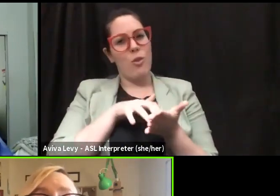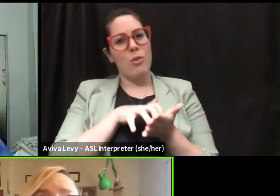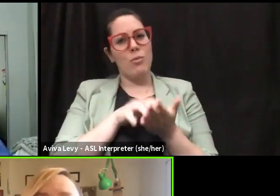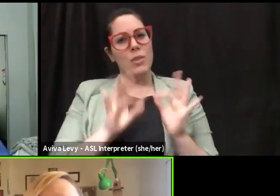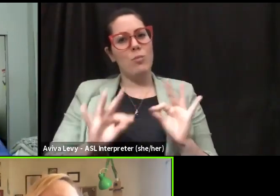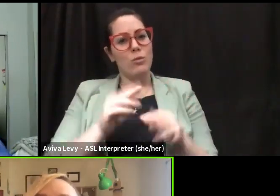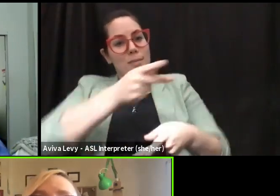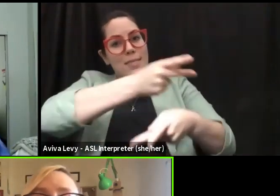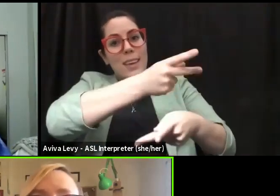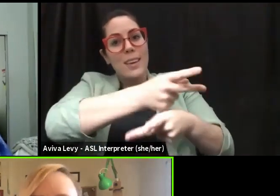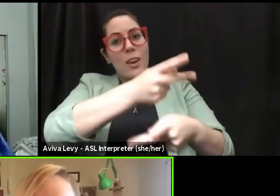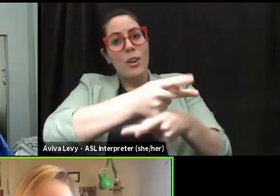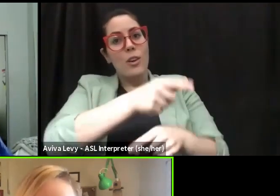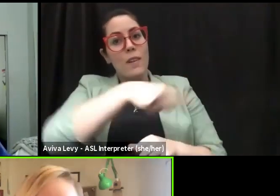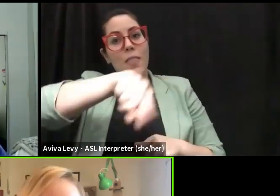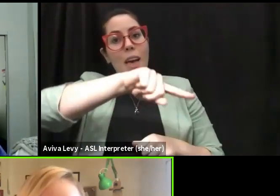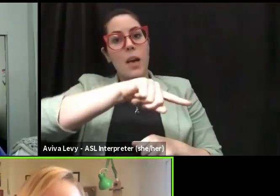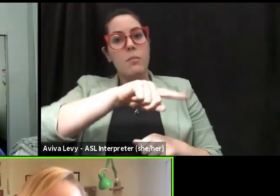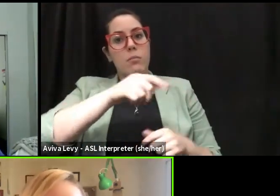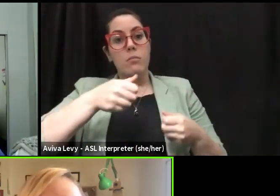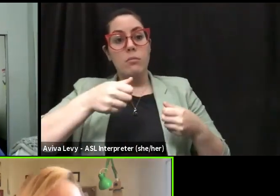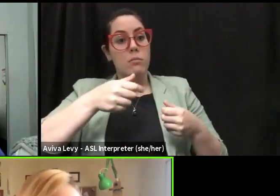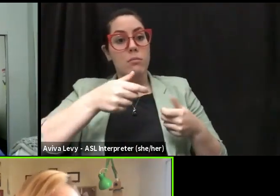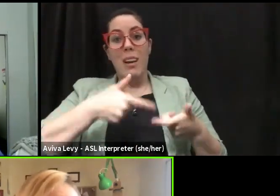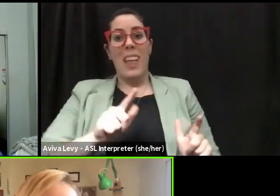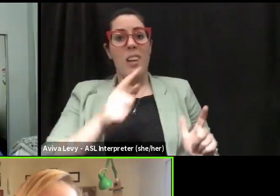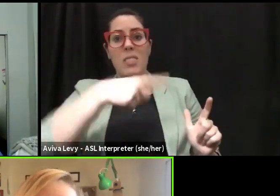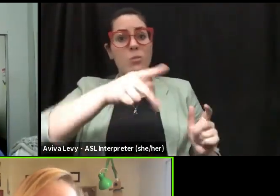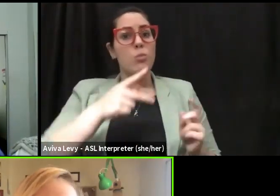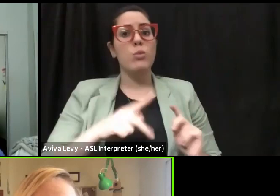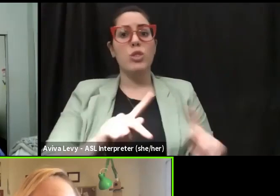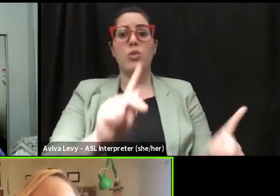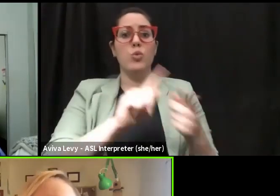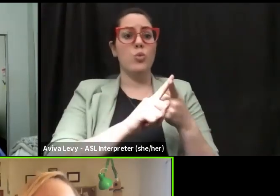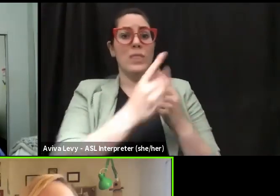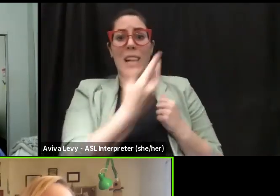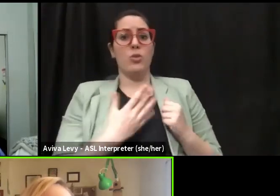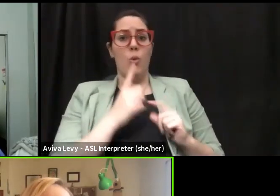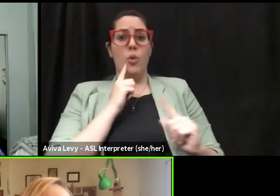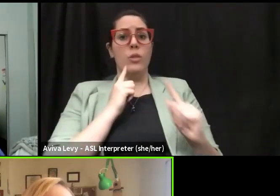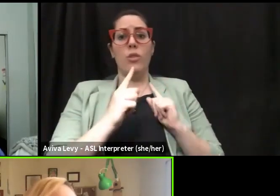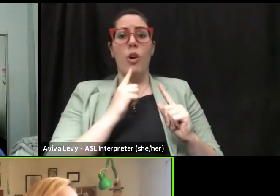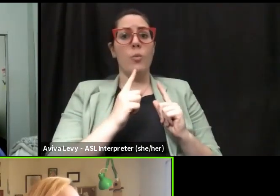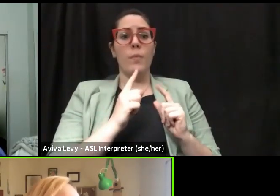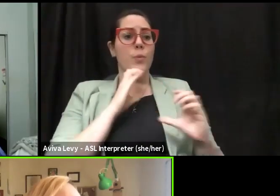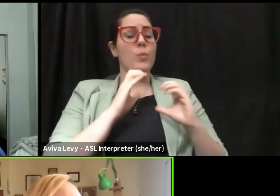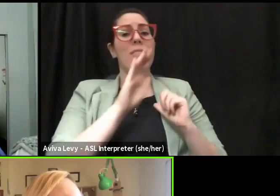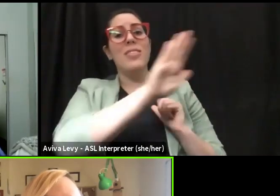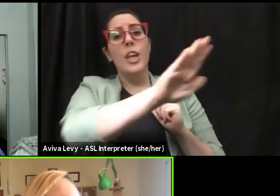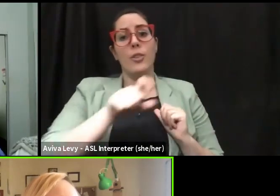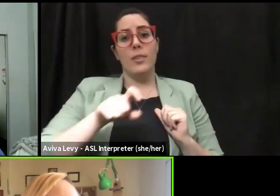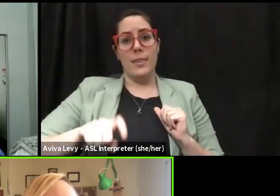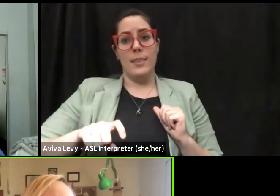them and give them permission to communicate their needs. A practice that I love and have